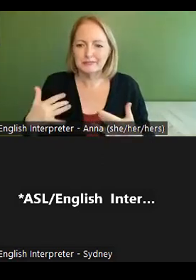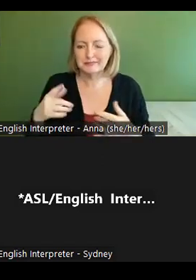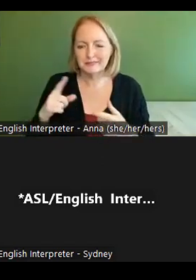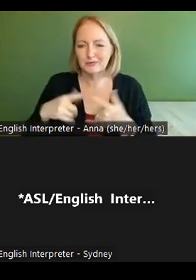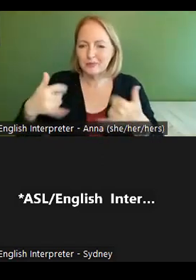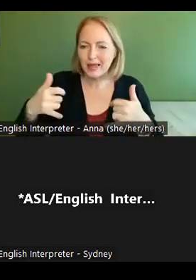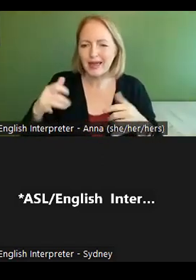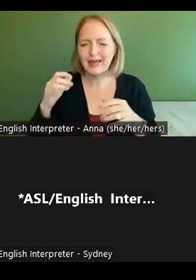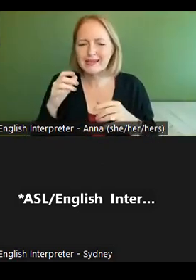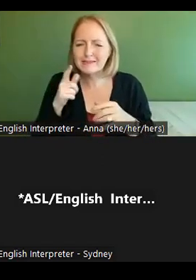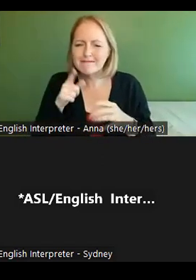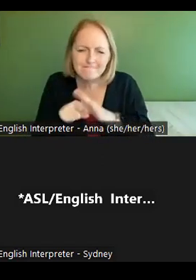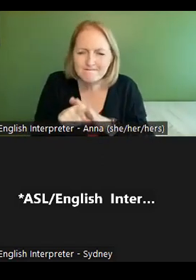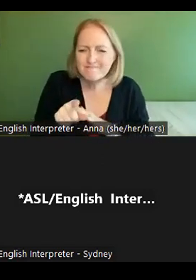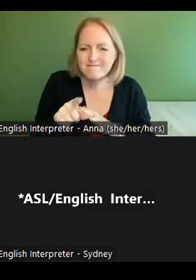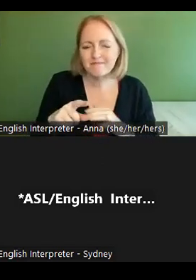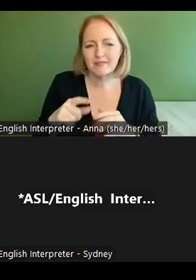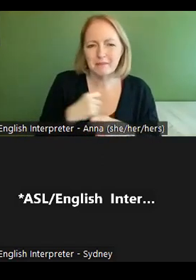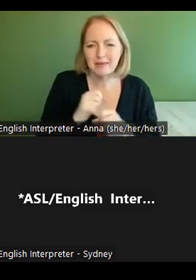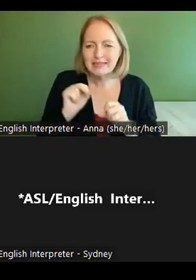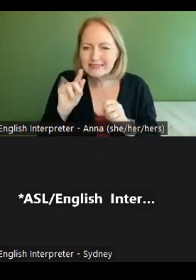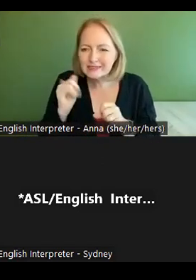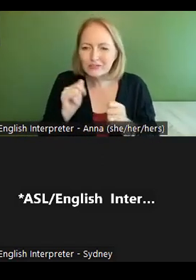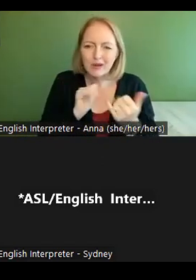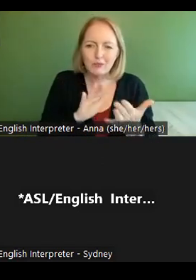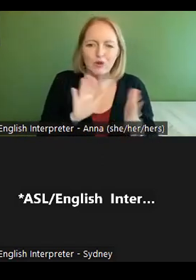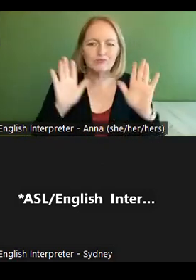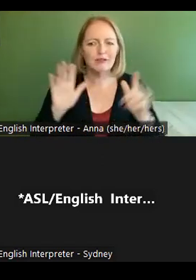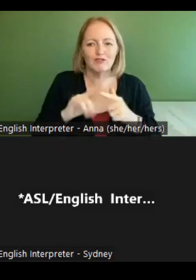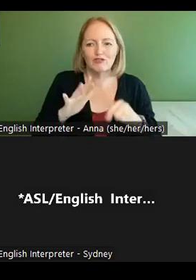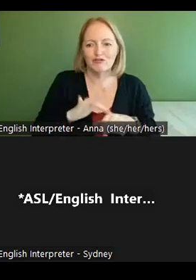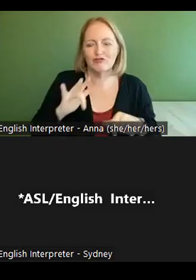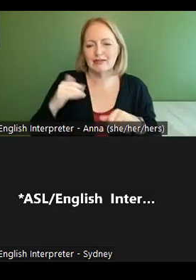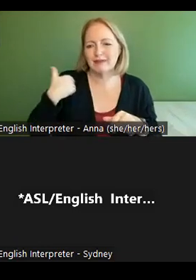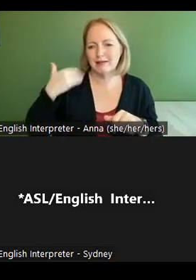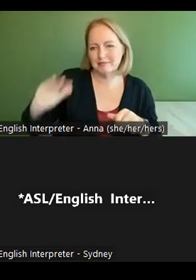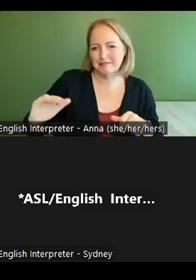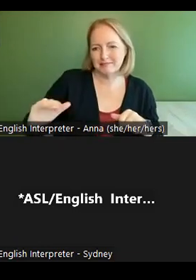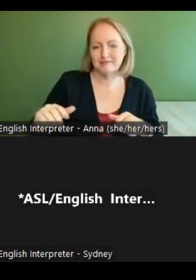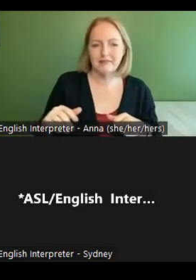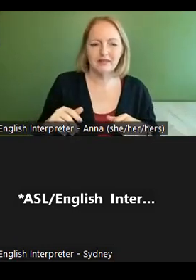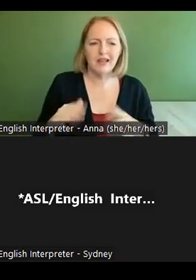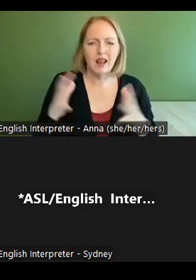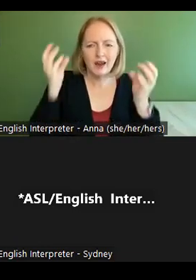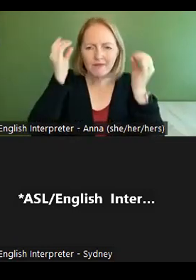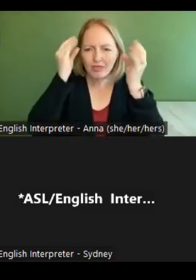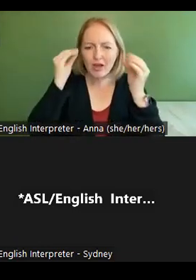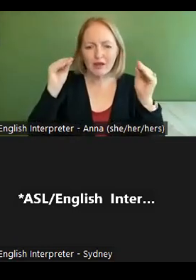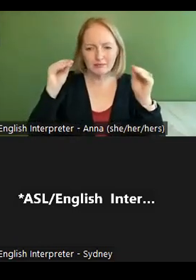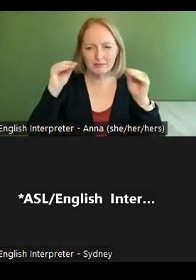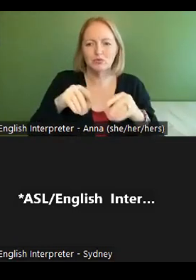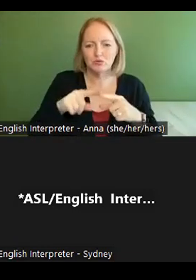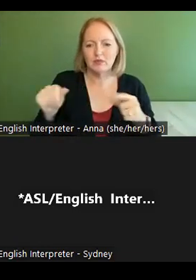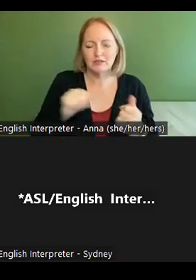and exploration, and that makes the tinkering approach great for early childhood. There is a lot of thought that goes into the tinkering